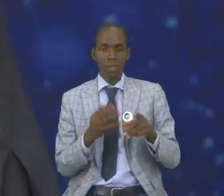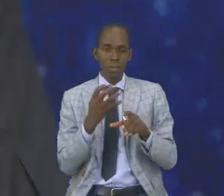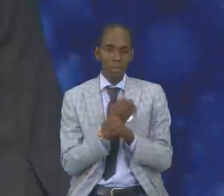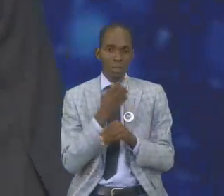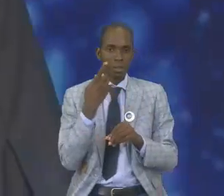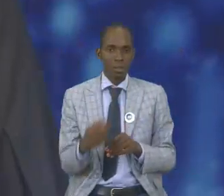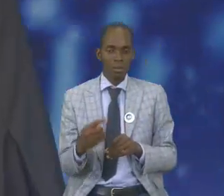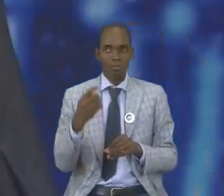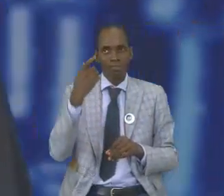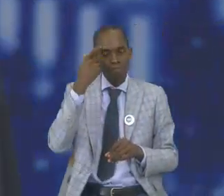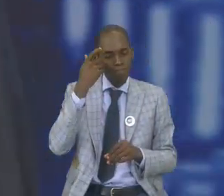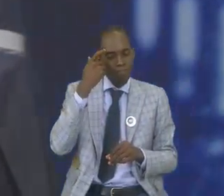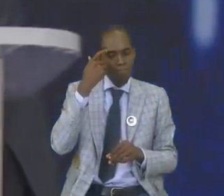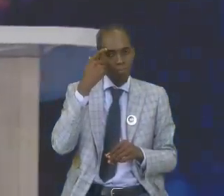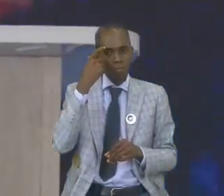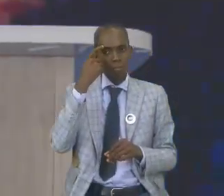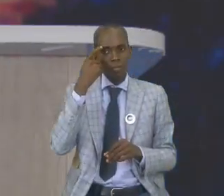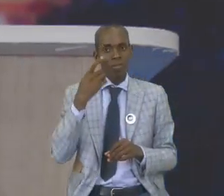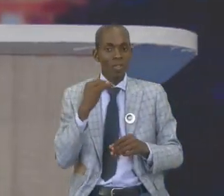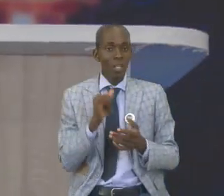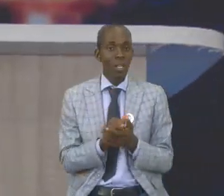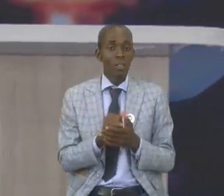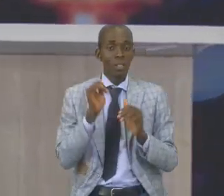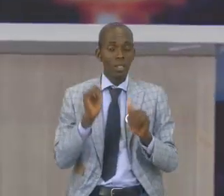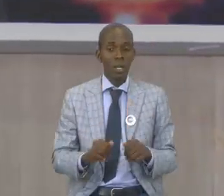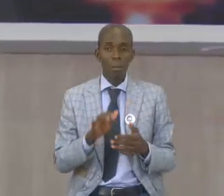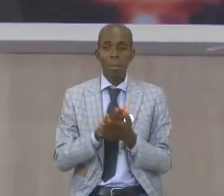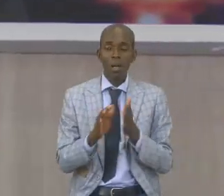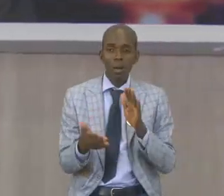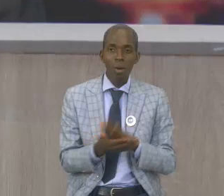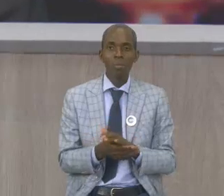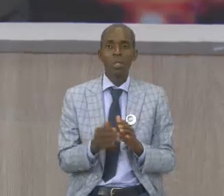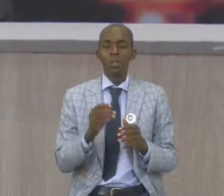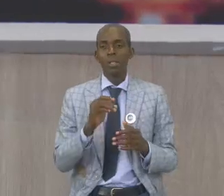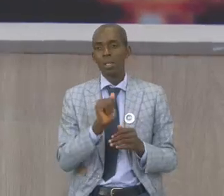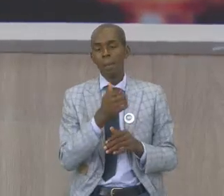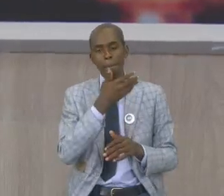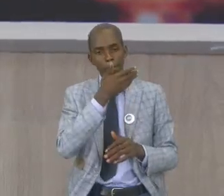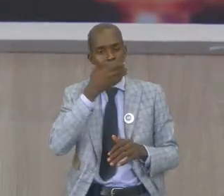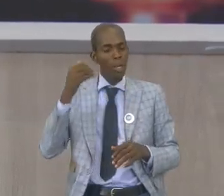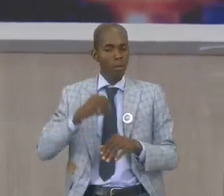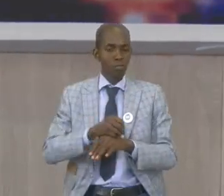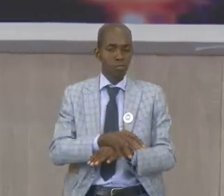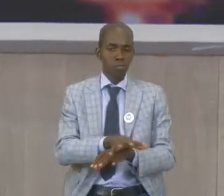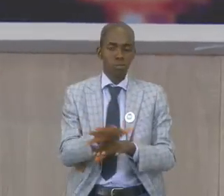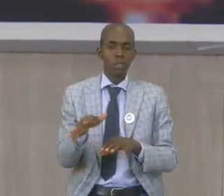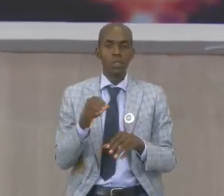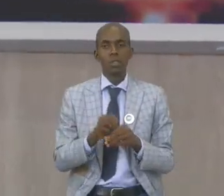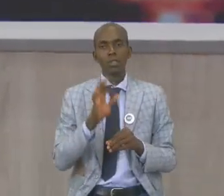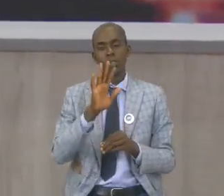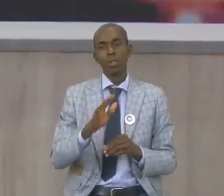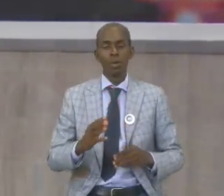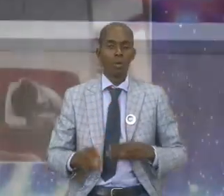initiative. You have to take initiative so that you can become a better influence in your world. And